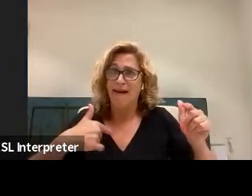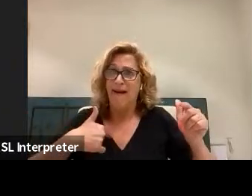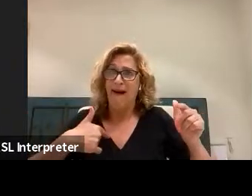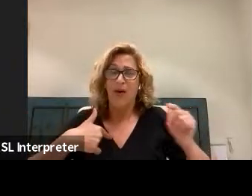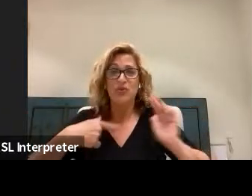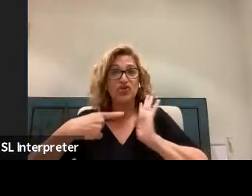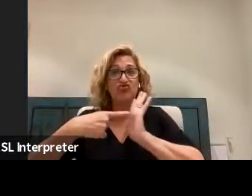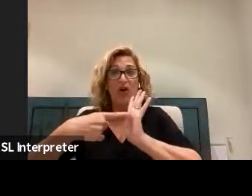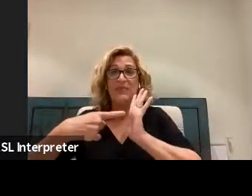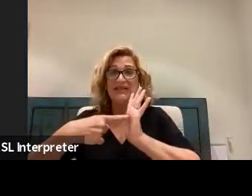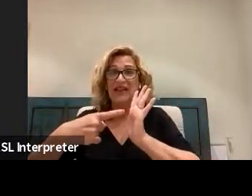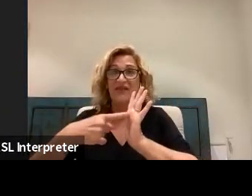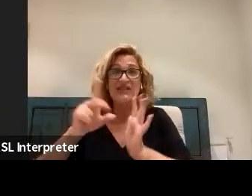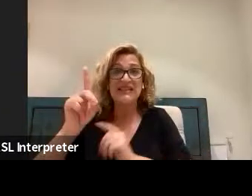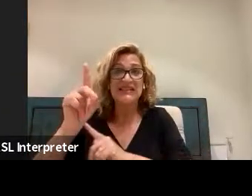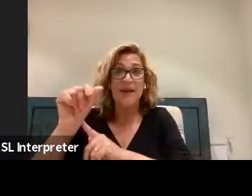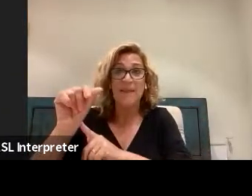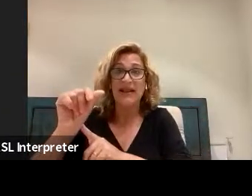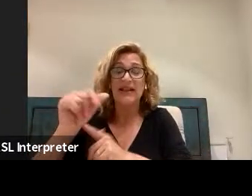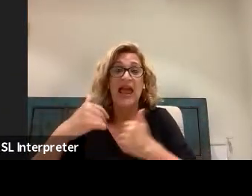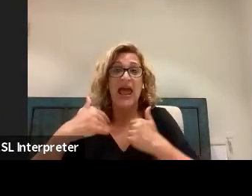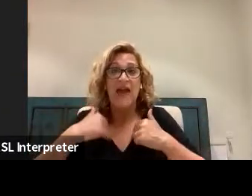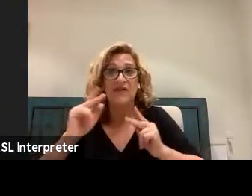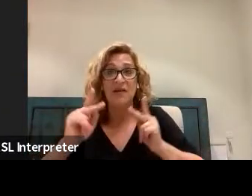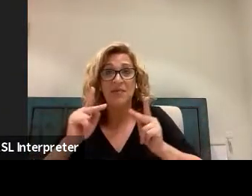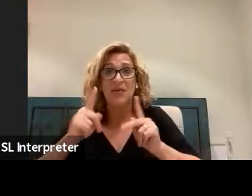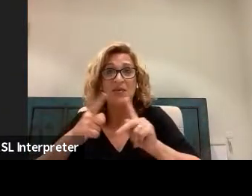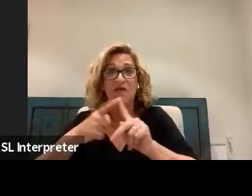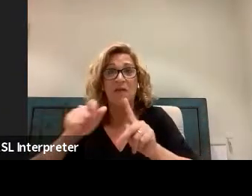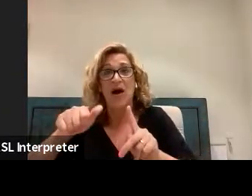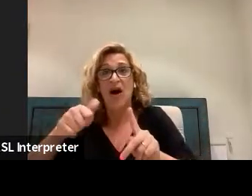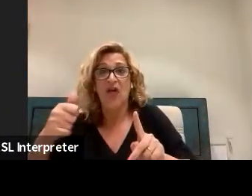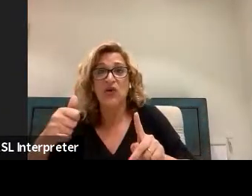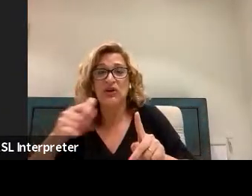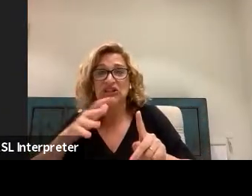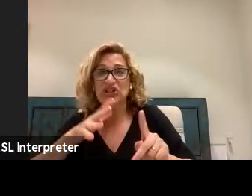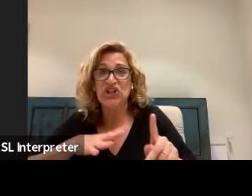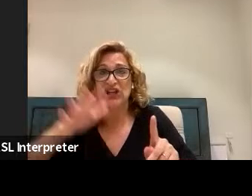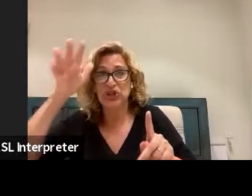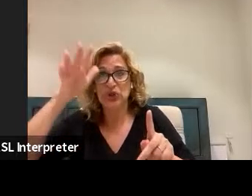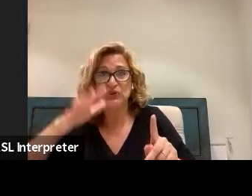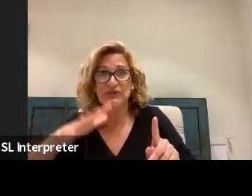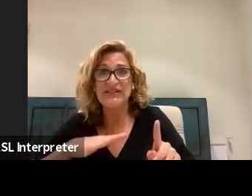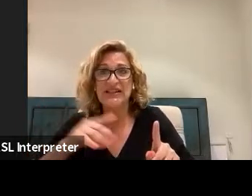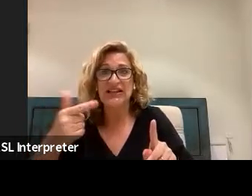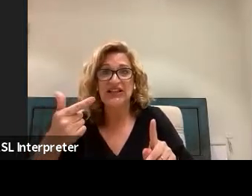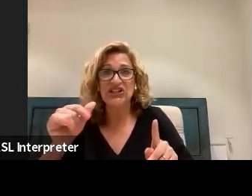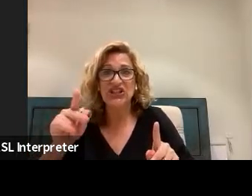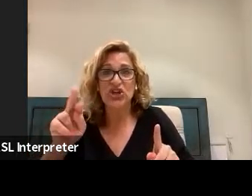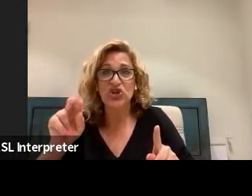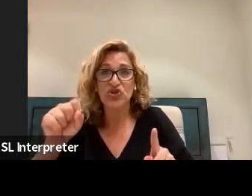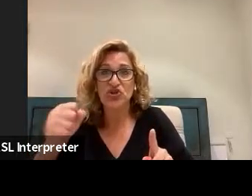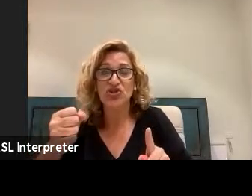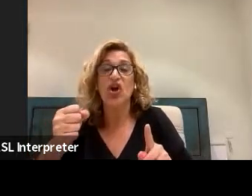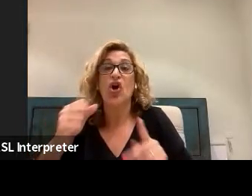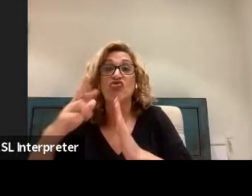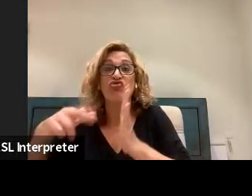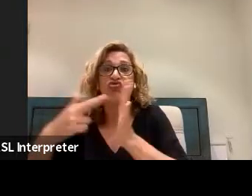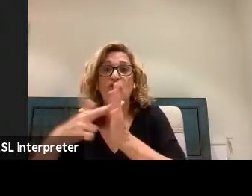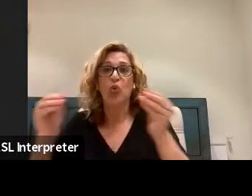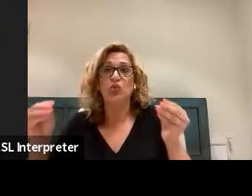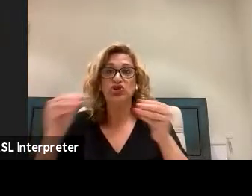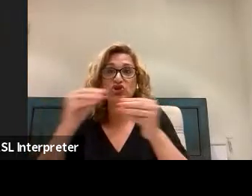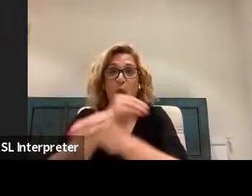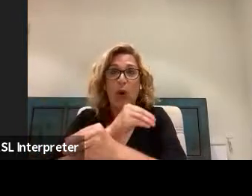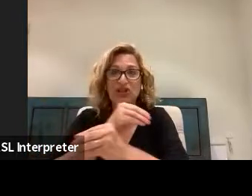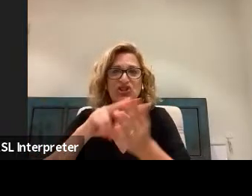representative of disability, and there were folks of other genders, and we, you know, and the the gender roles were switched. It was